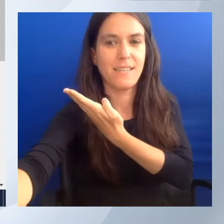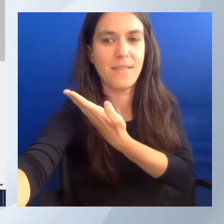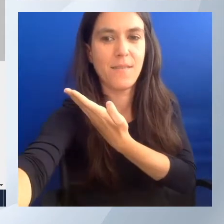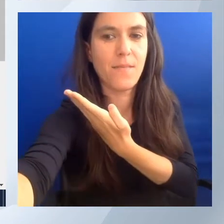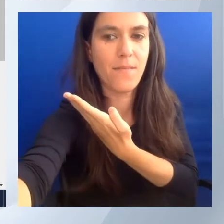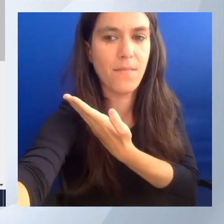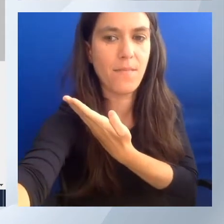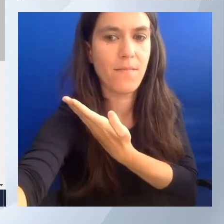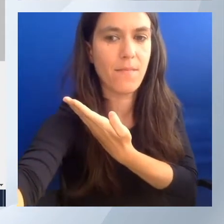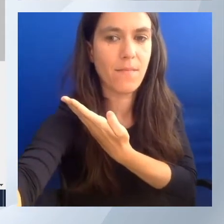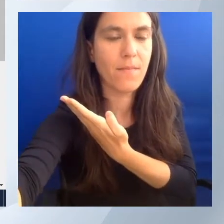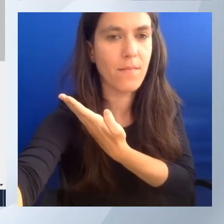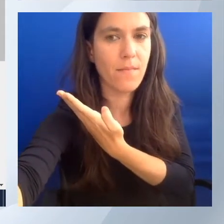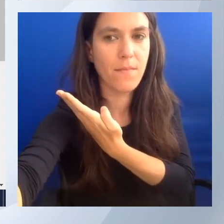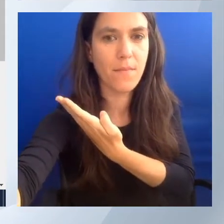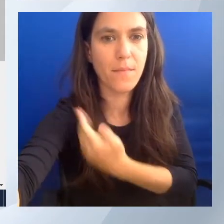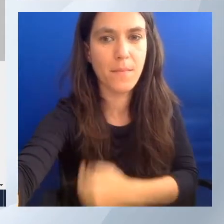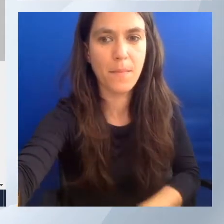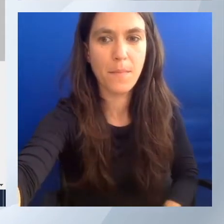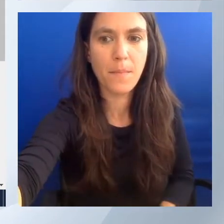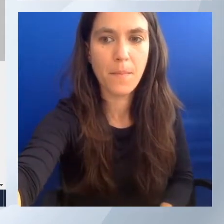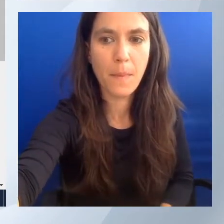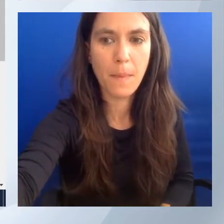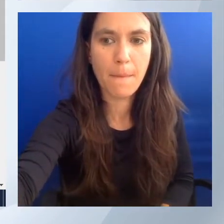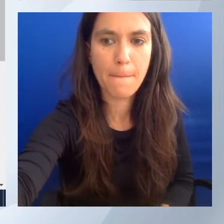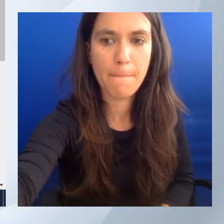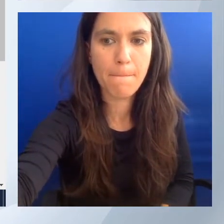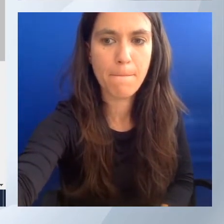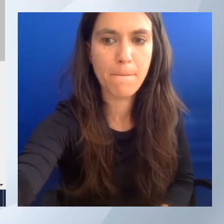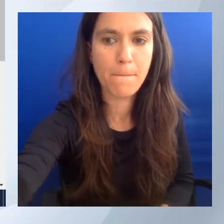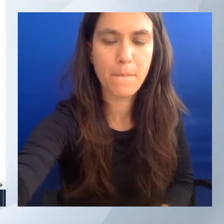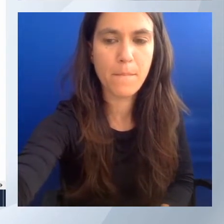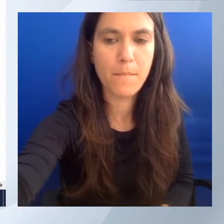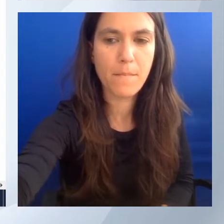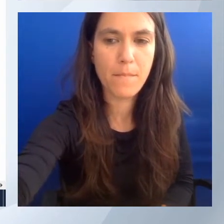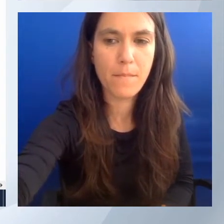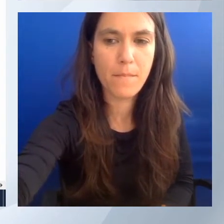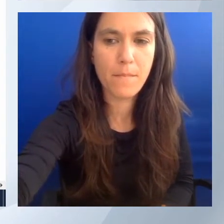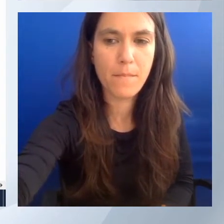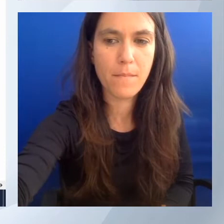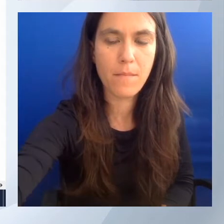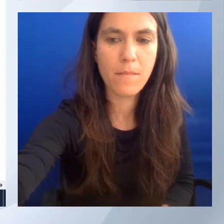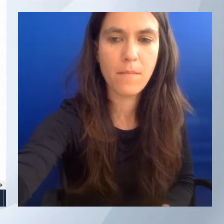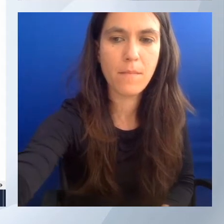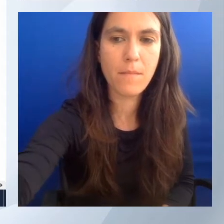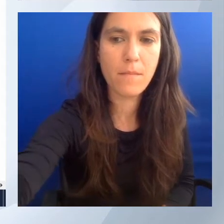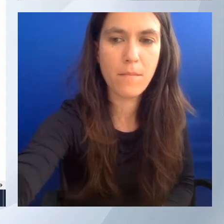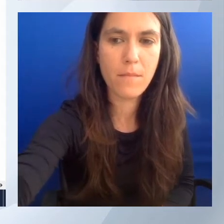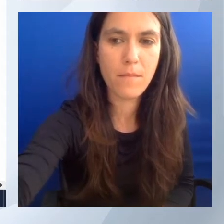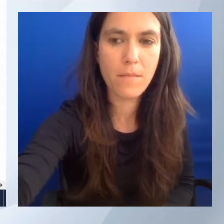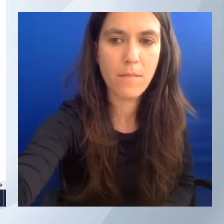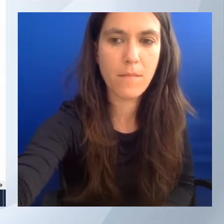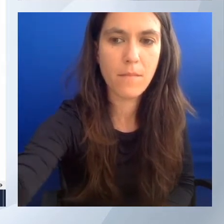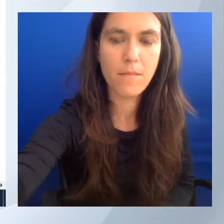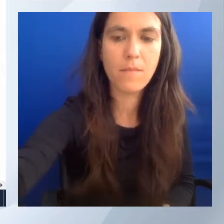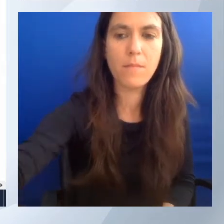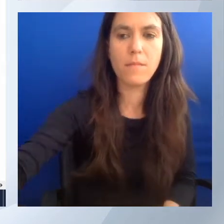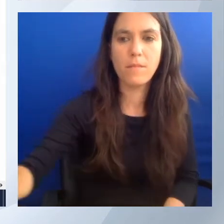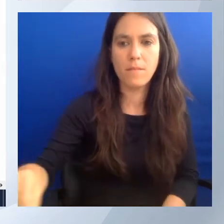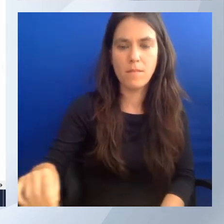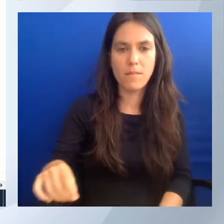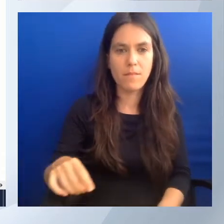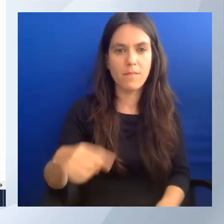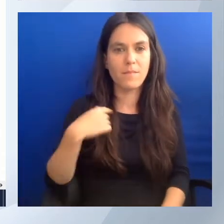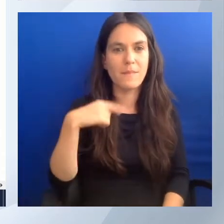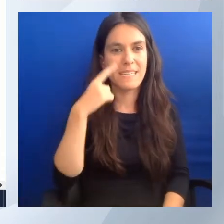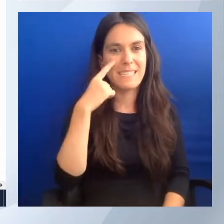And what you will see is that it will automatically create it. Now, if I go here, it takes roughly